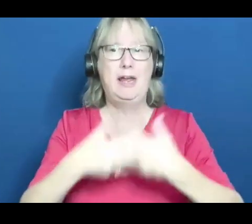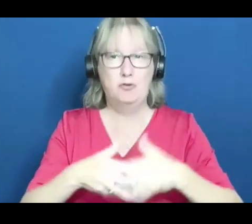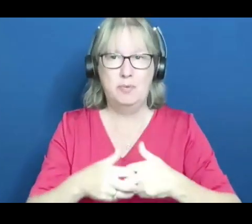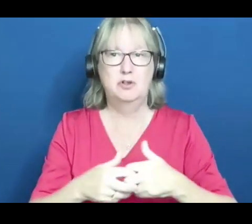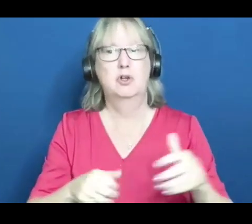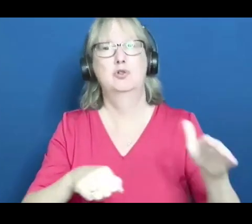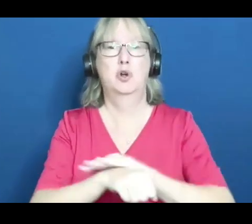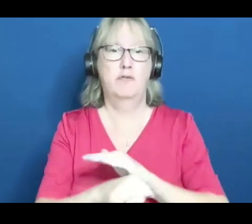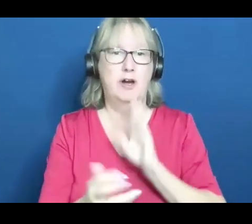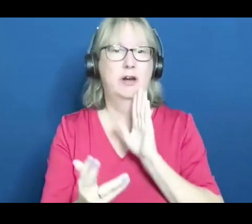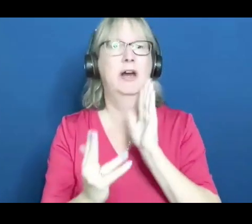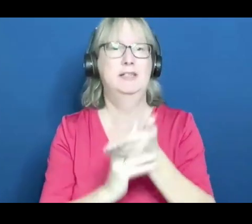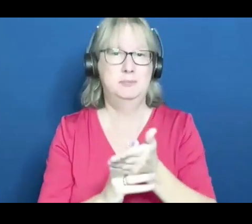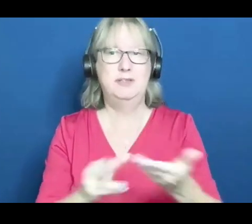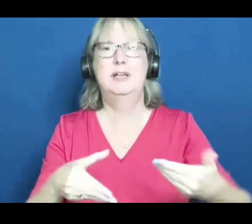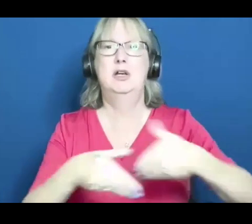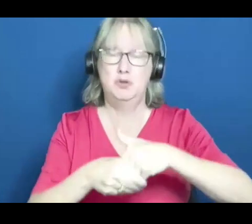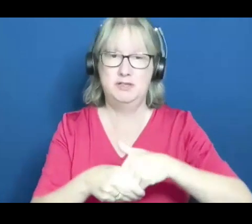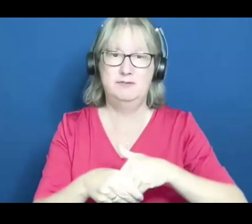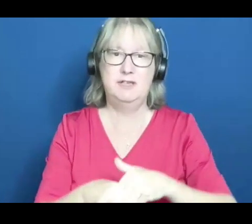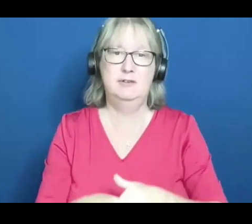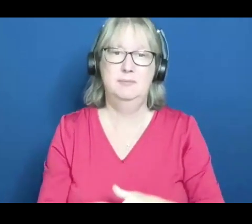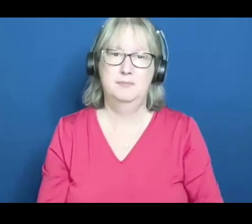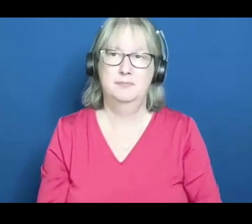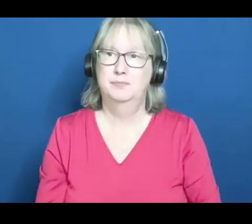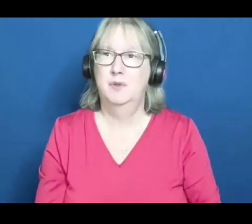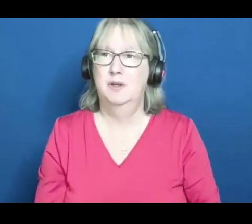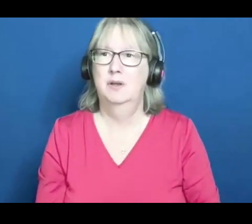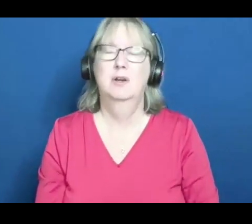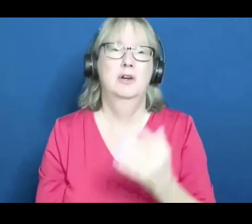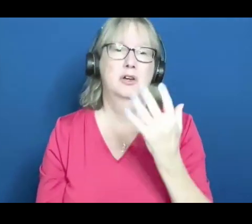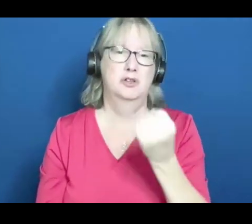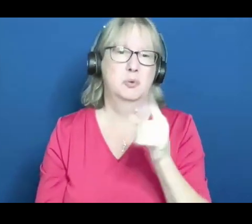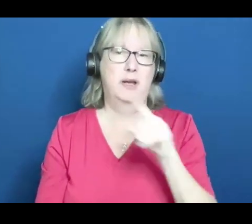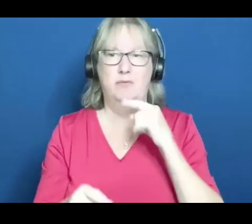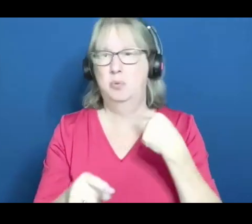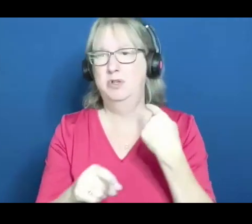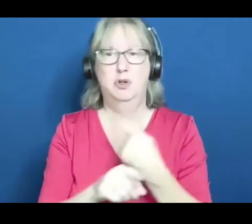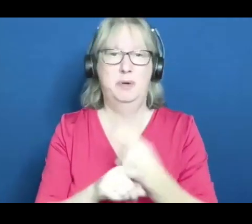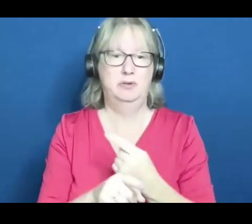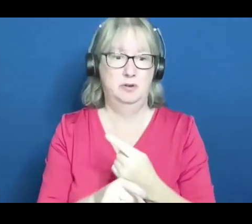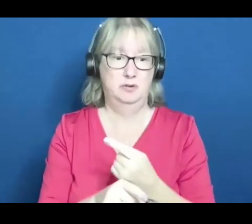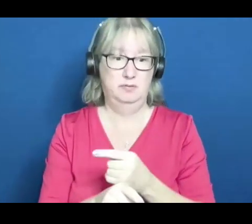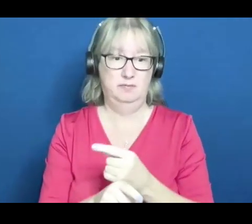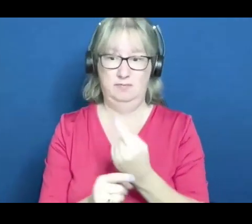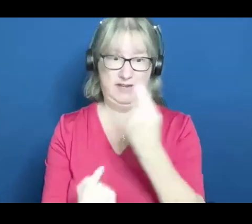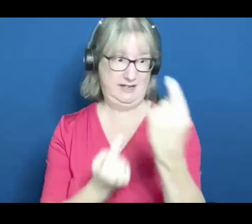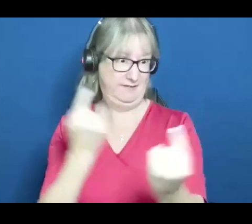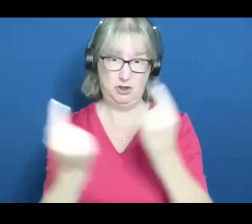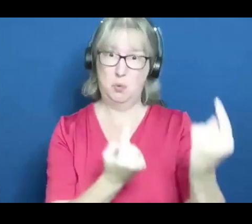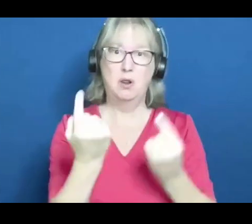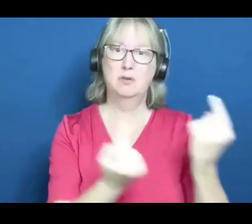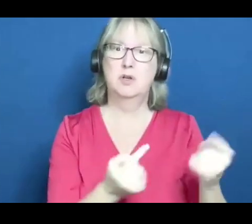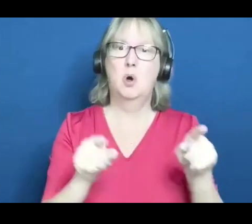and inclusivity in the workplace for an organisation. So you've got addressing the needs of individuals, and you've got addressing the needs